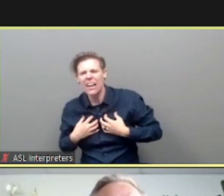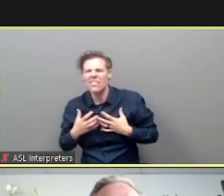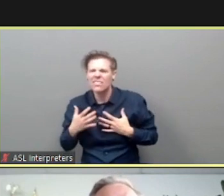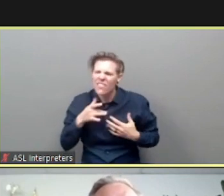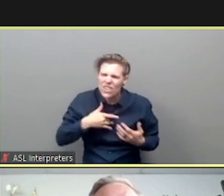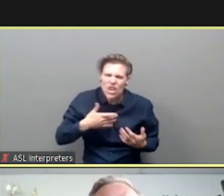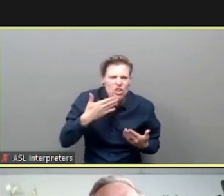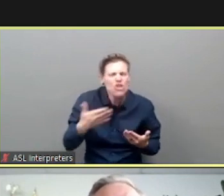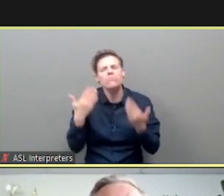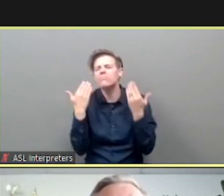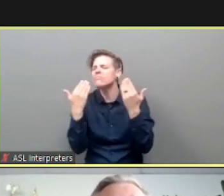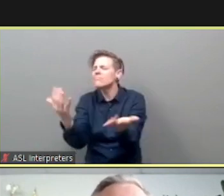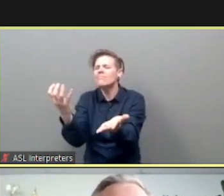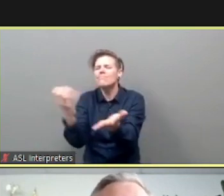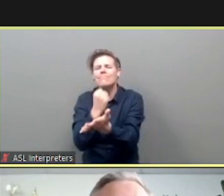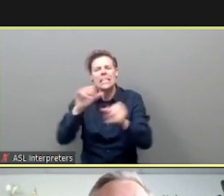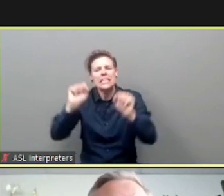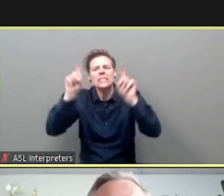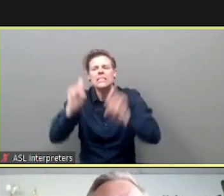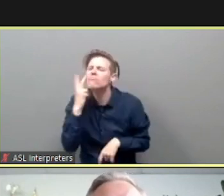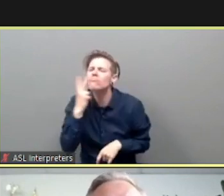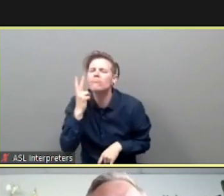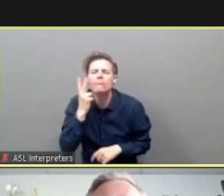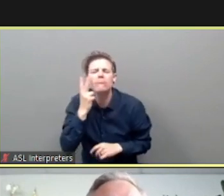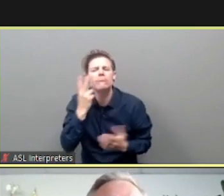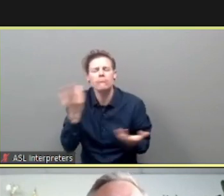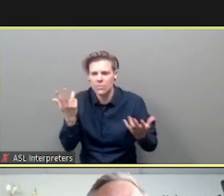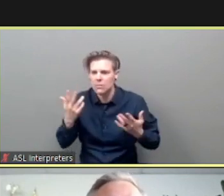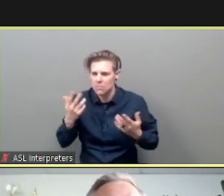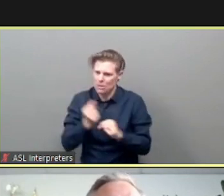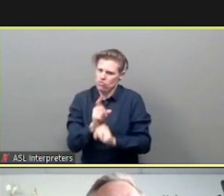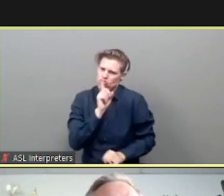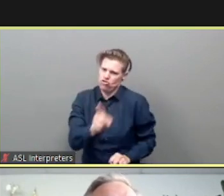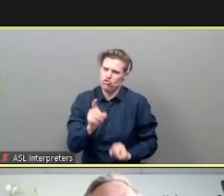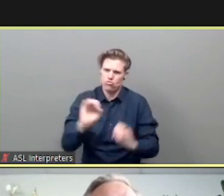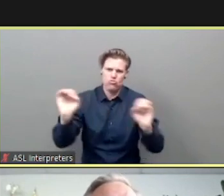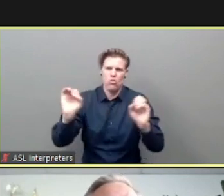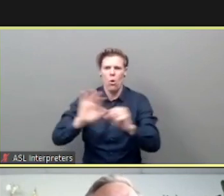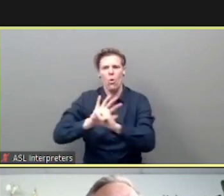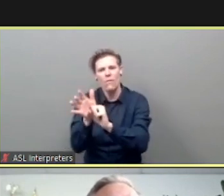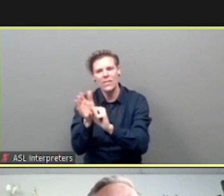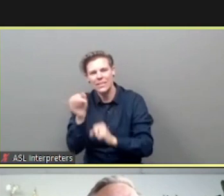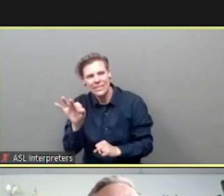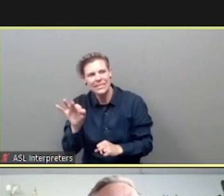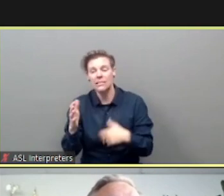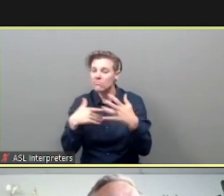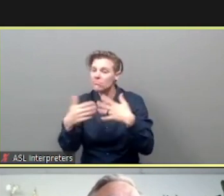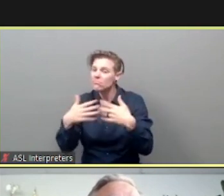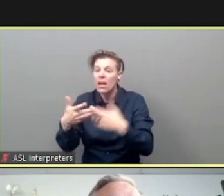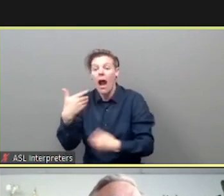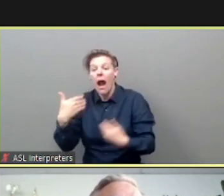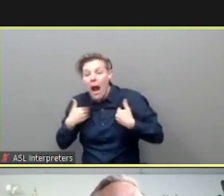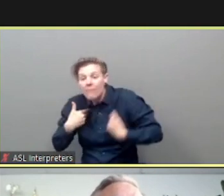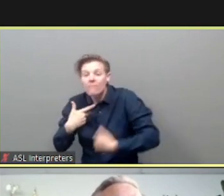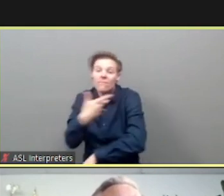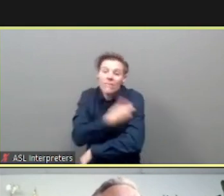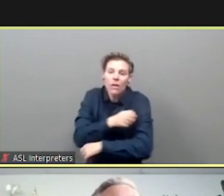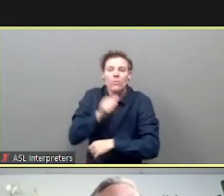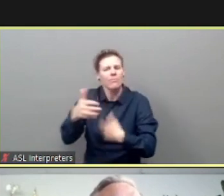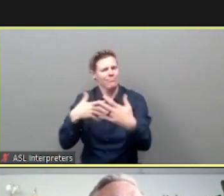someone with COVID, and that applies even if you're already vaccinated. Next slide, please. In